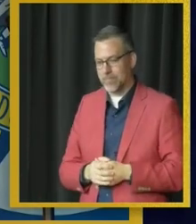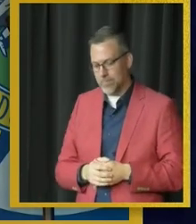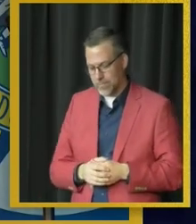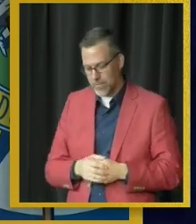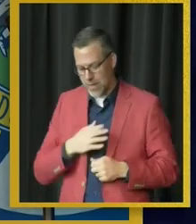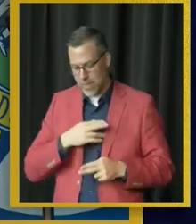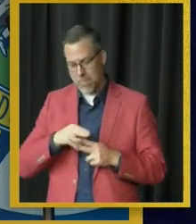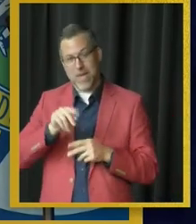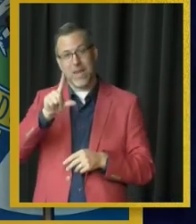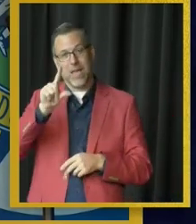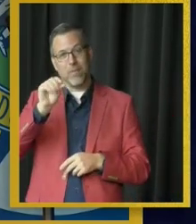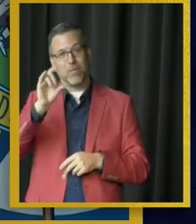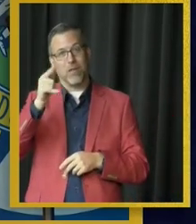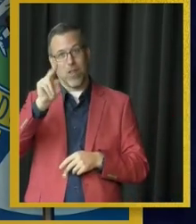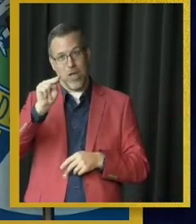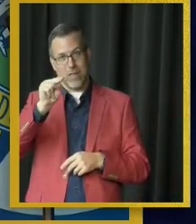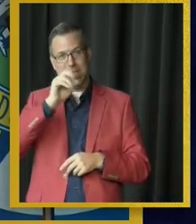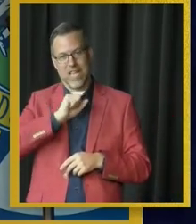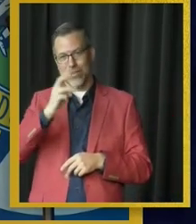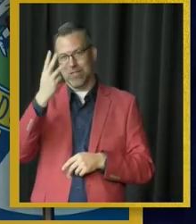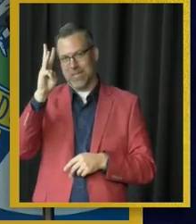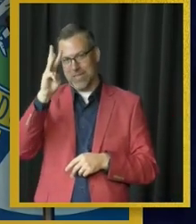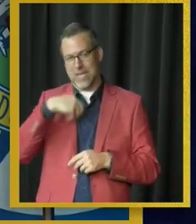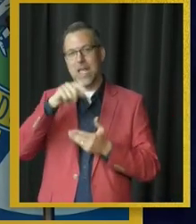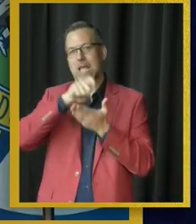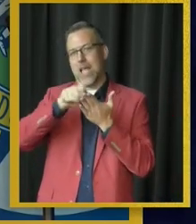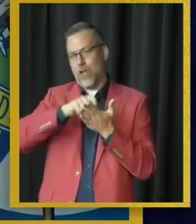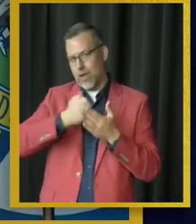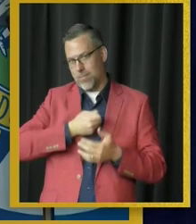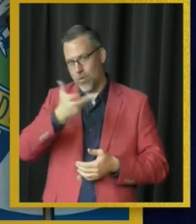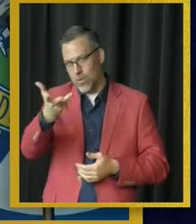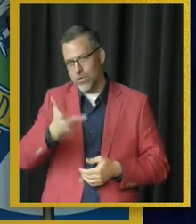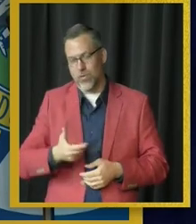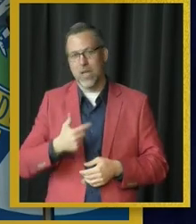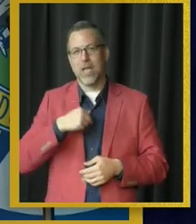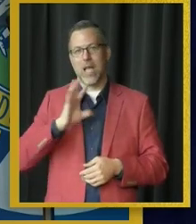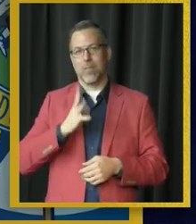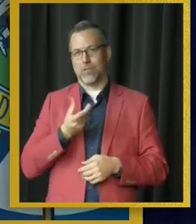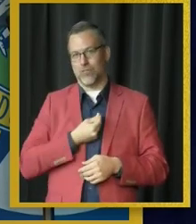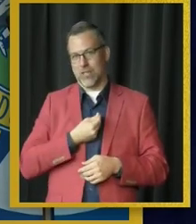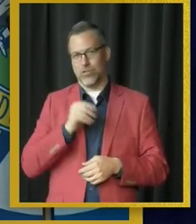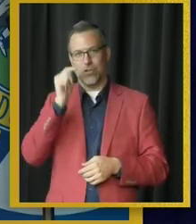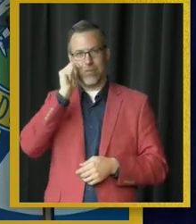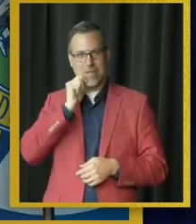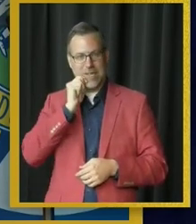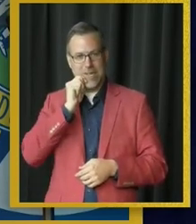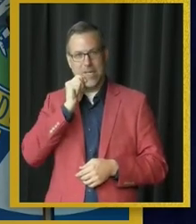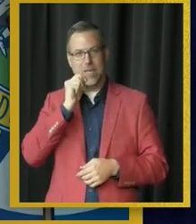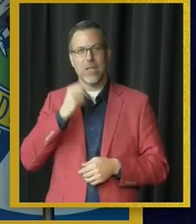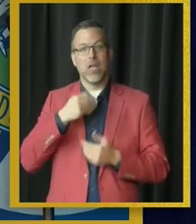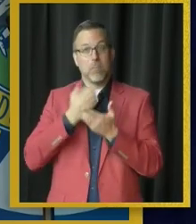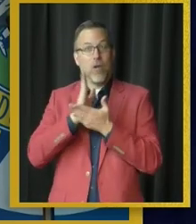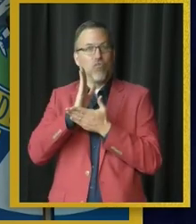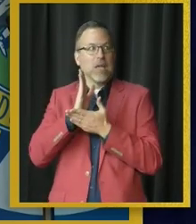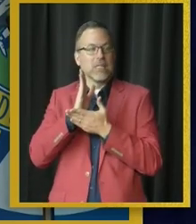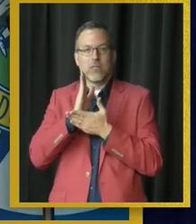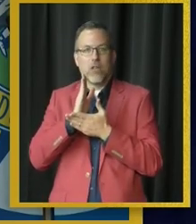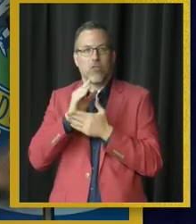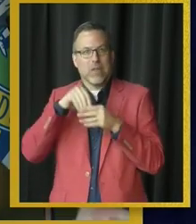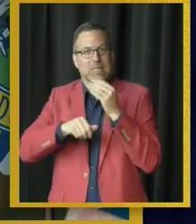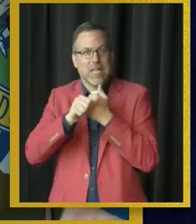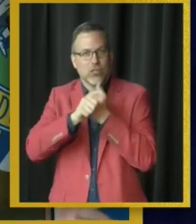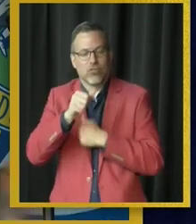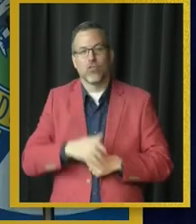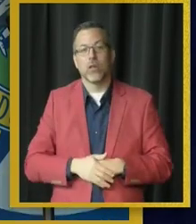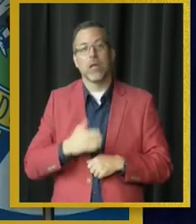My name is Lachlan. I'm 16. I write poetry. I'm a transgender teen. My rights are on the line.